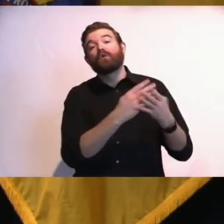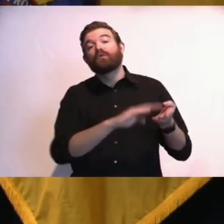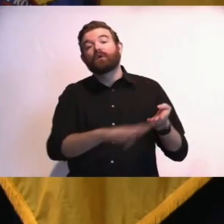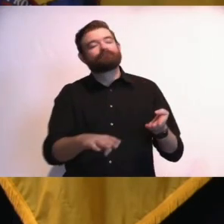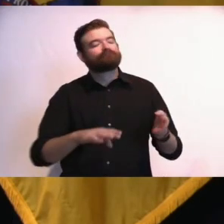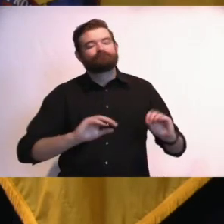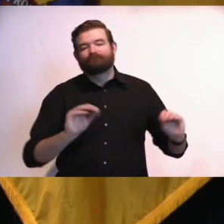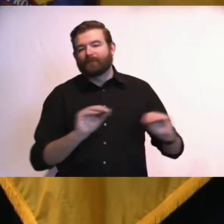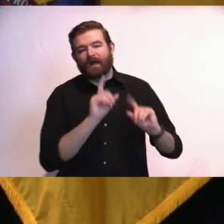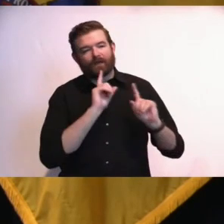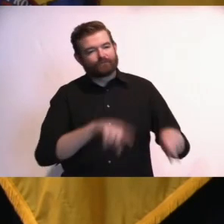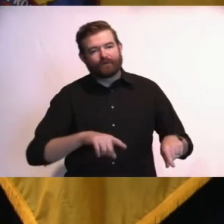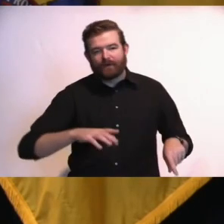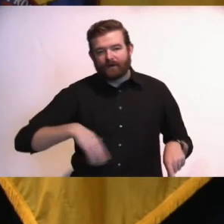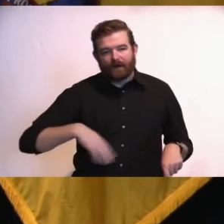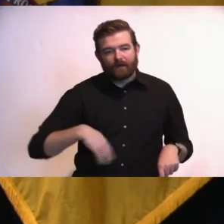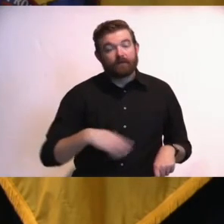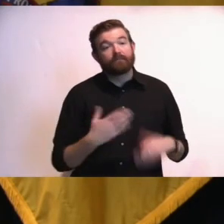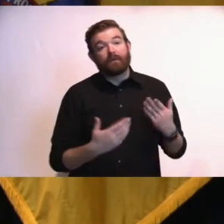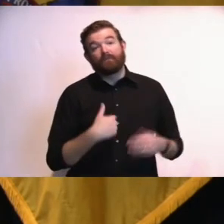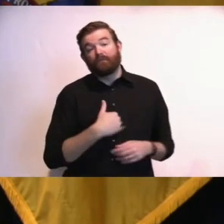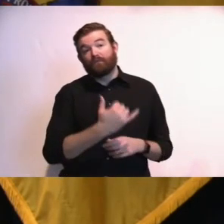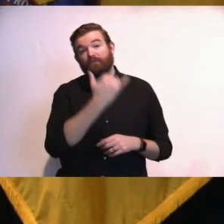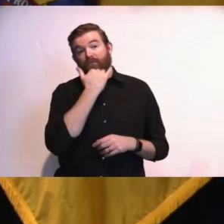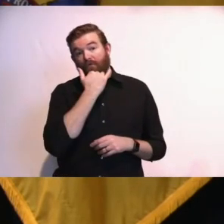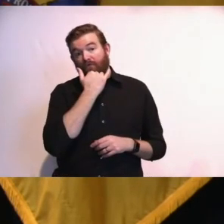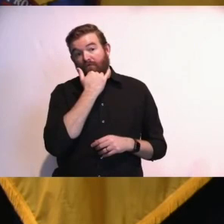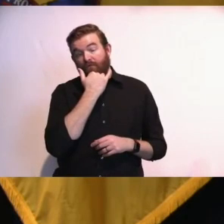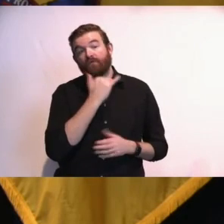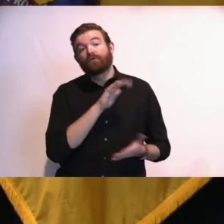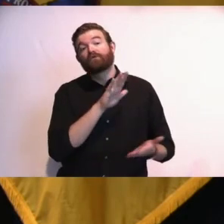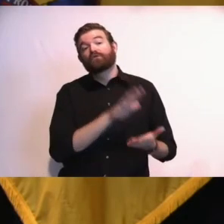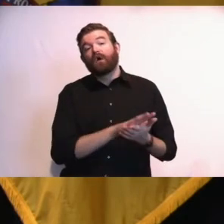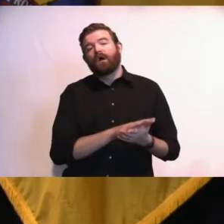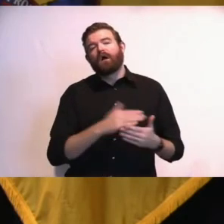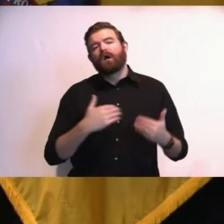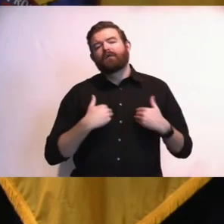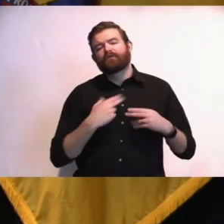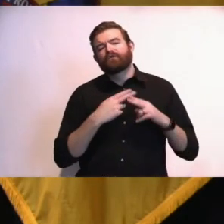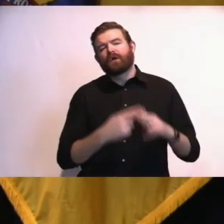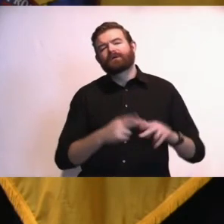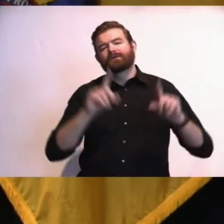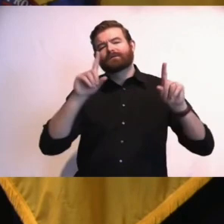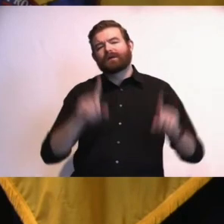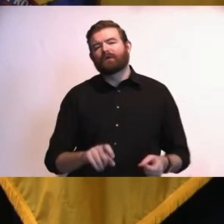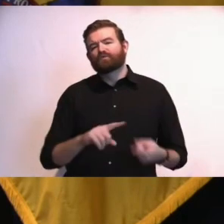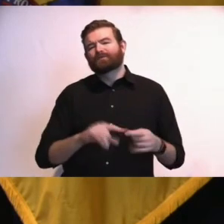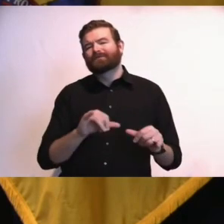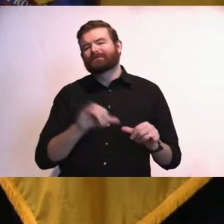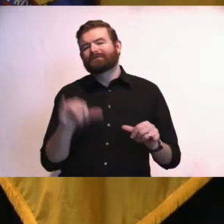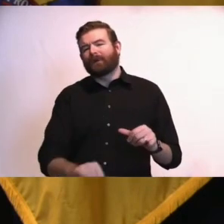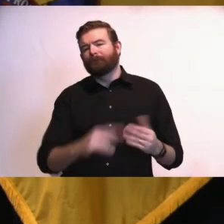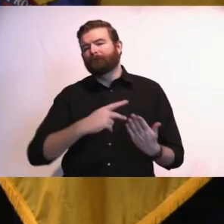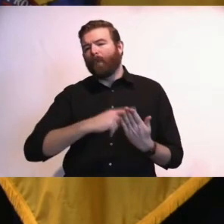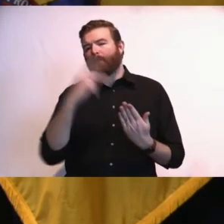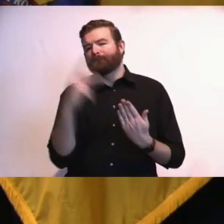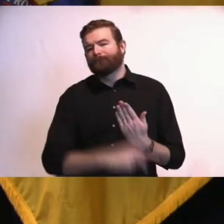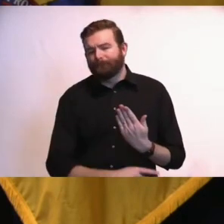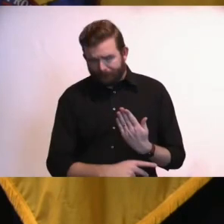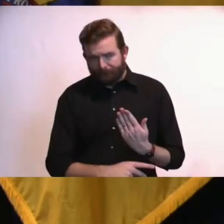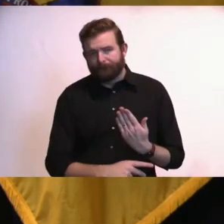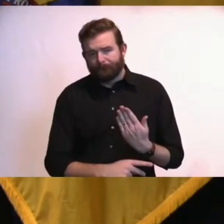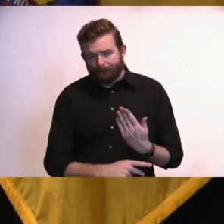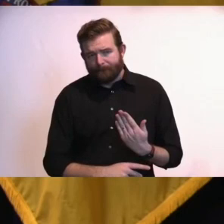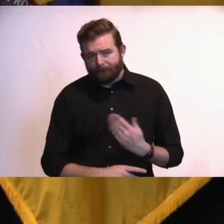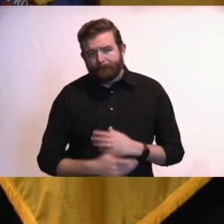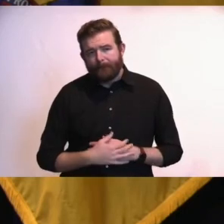I may be wrong about this. On Test to Stay, we issued guidelines, but we're not asking schools to apply to us unless you're aware of something that I'm